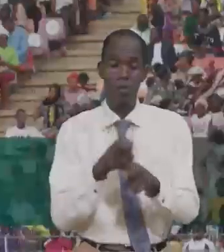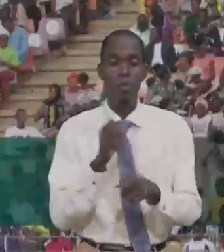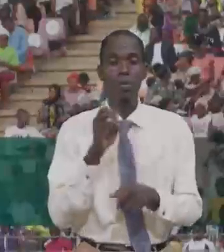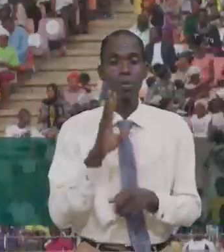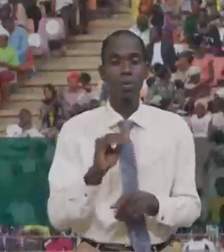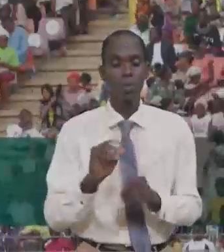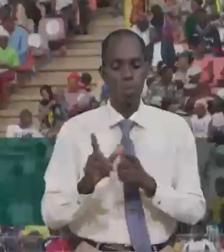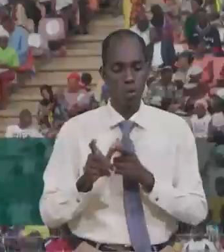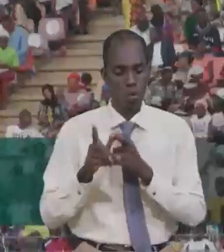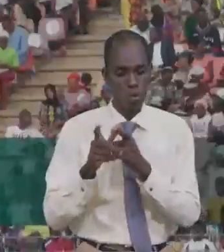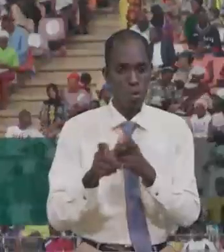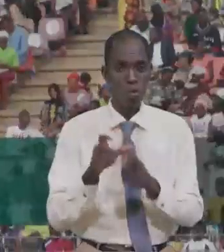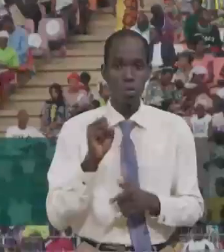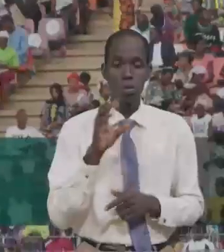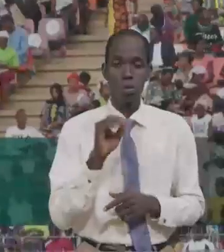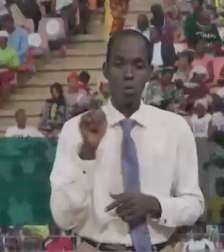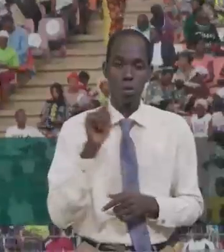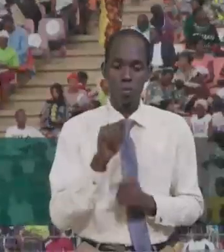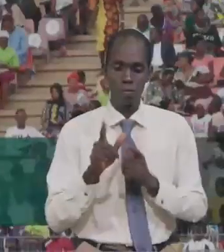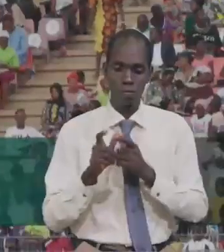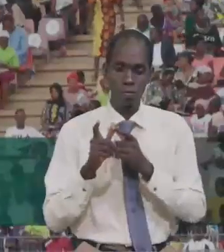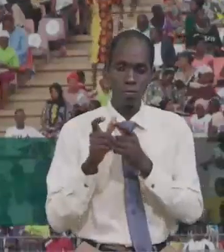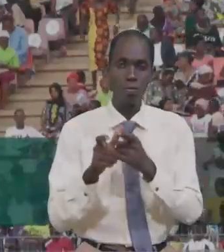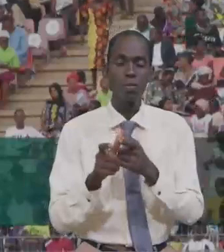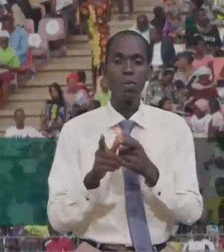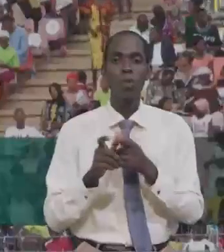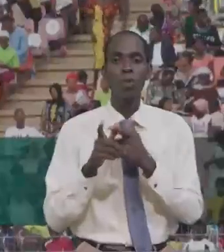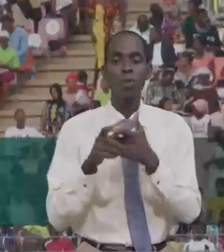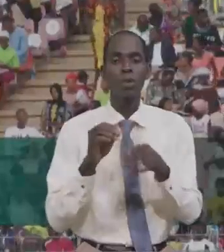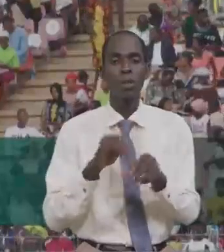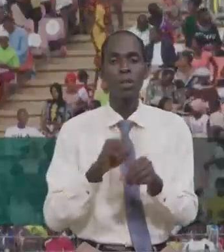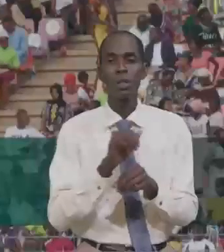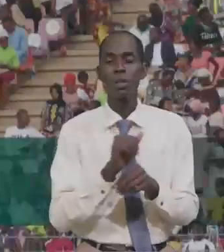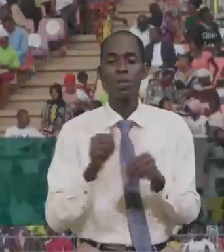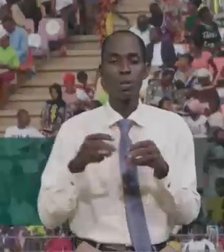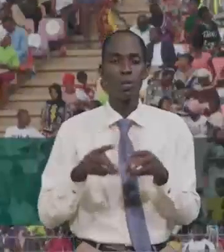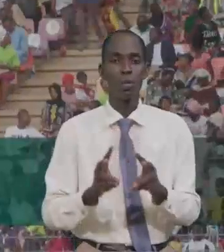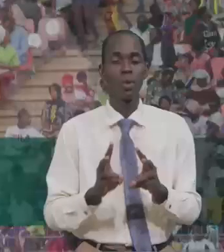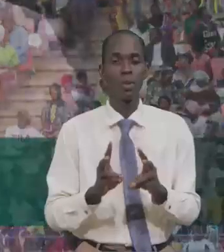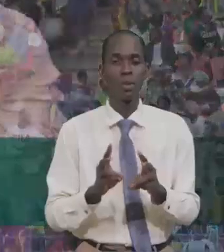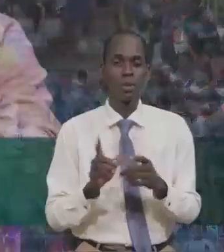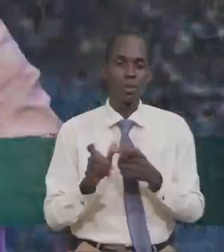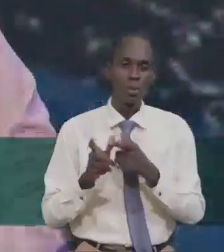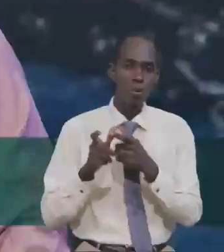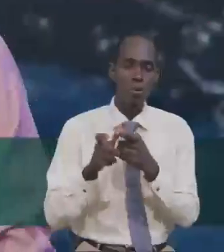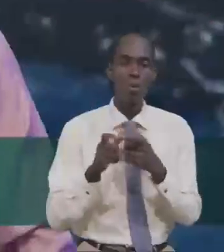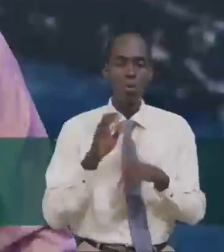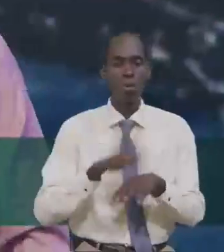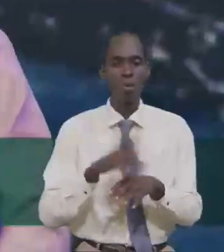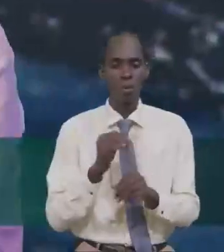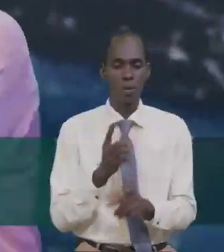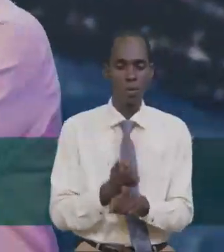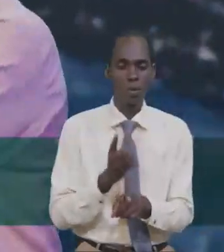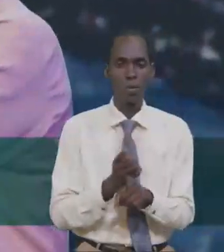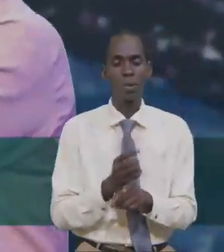the right track. Run with the right speed. And run with the right